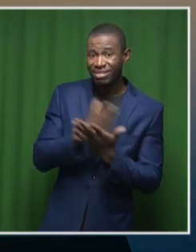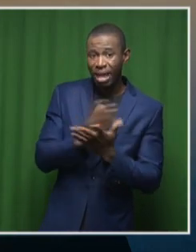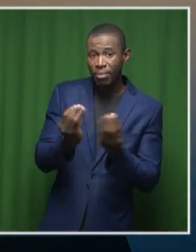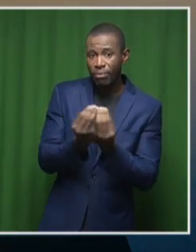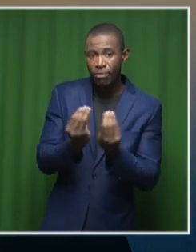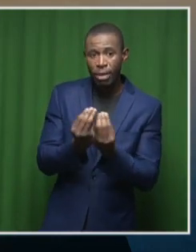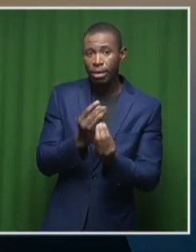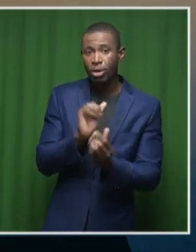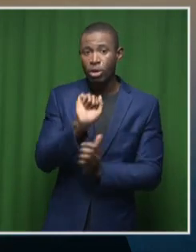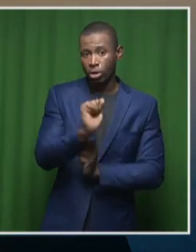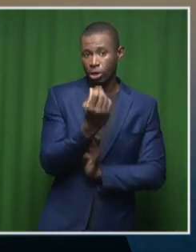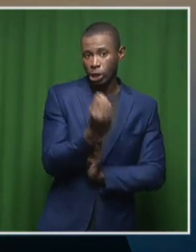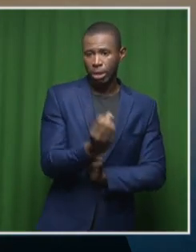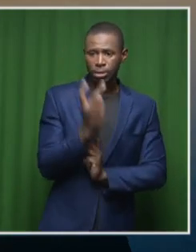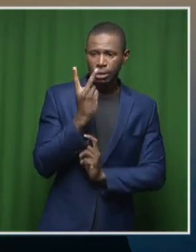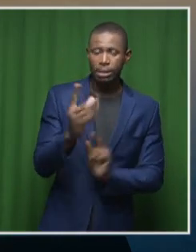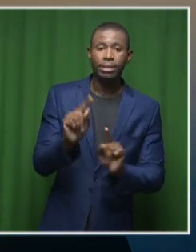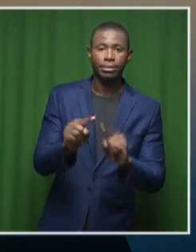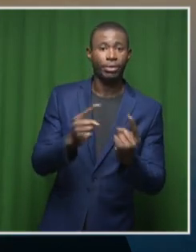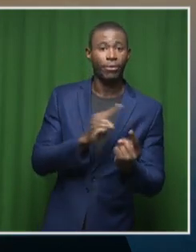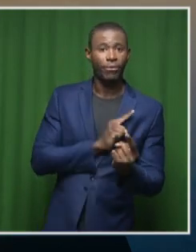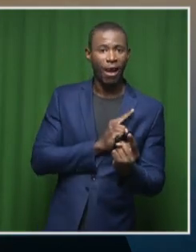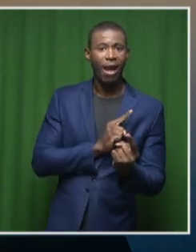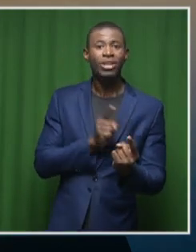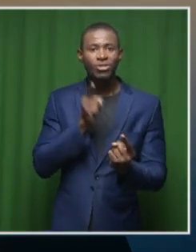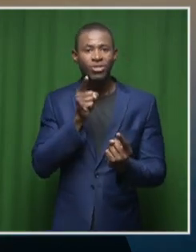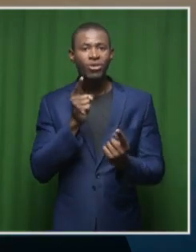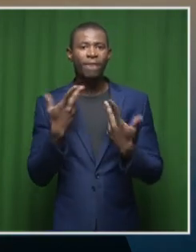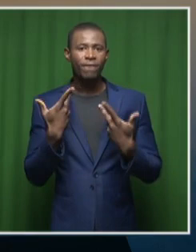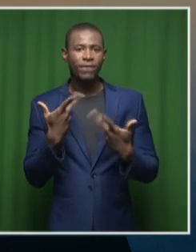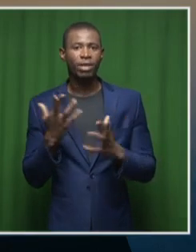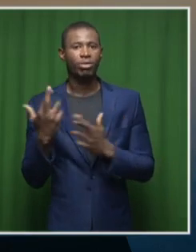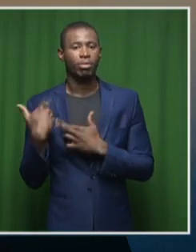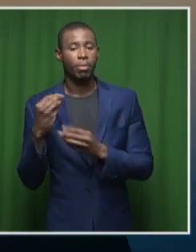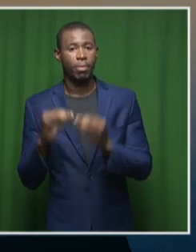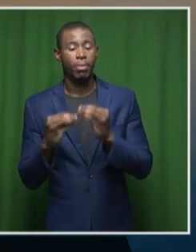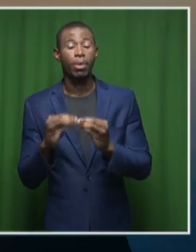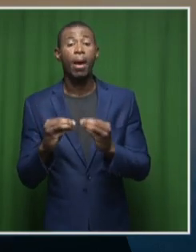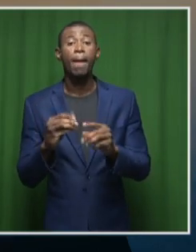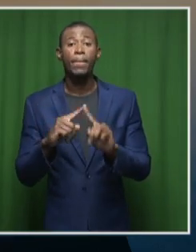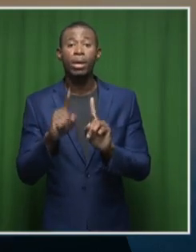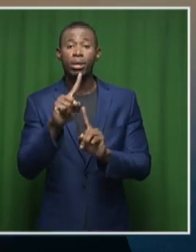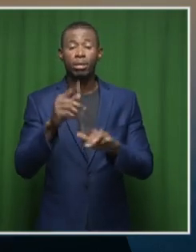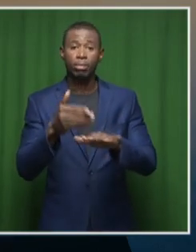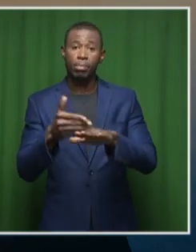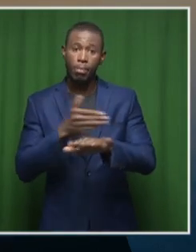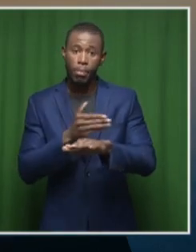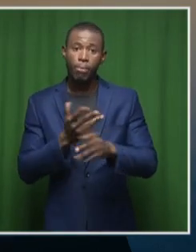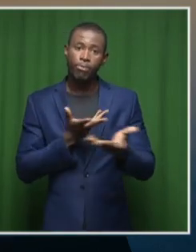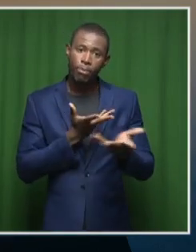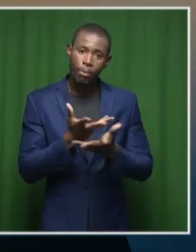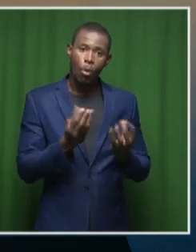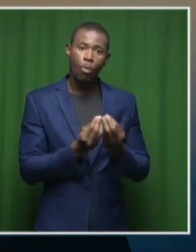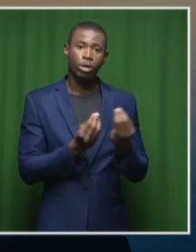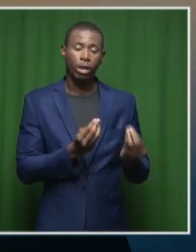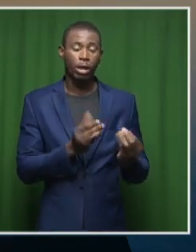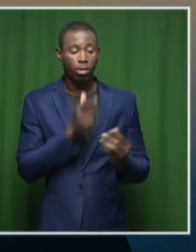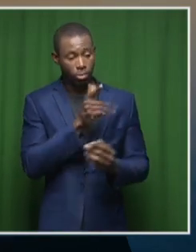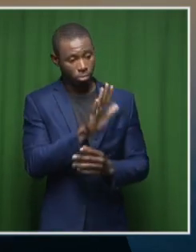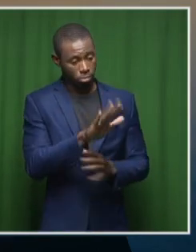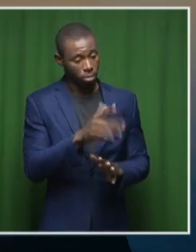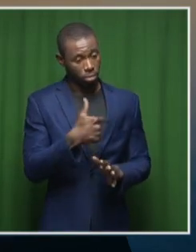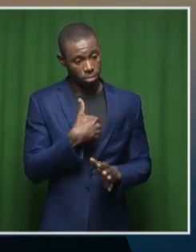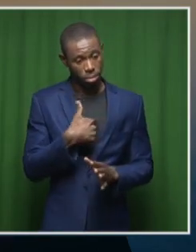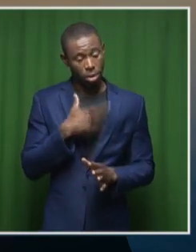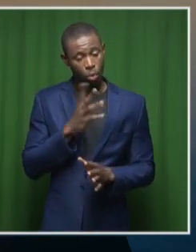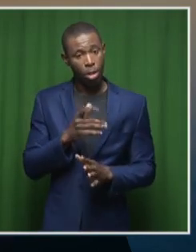then because you've had that conversation about, I'm going to be using the family pairing feature, I'm going to be linking my account to yours